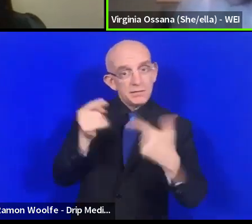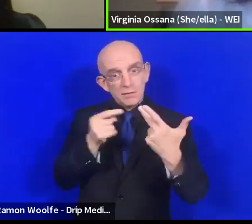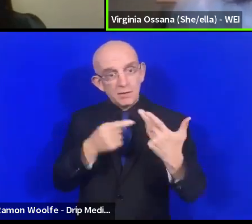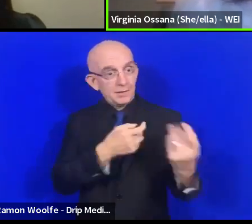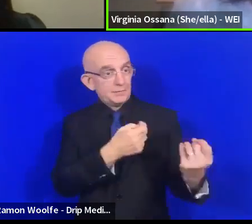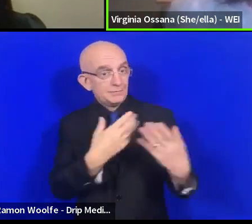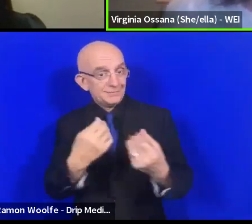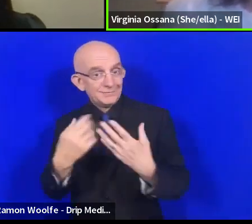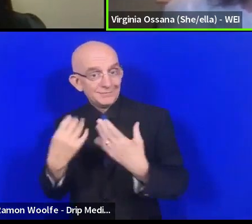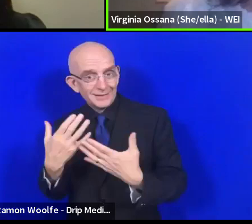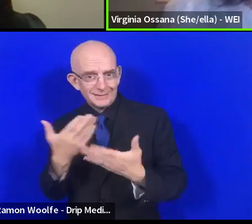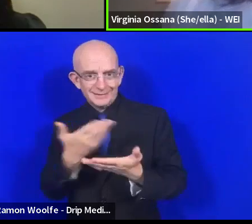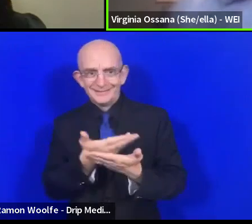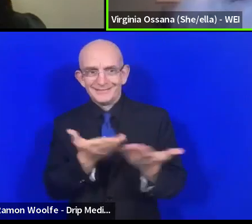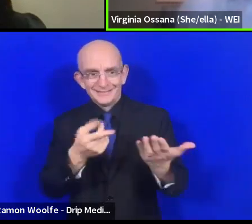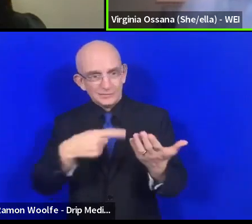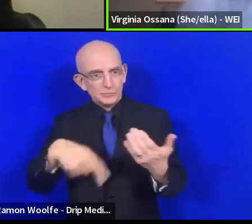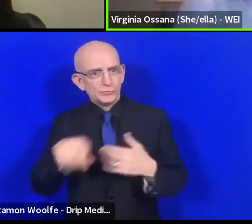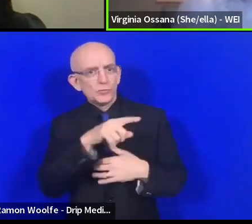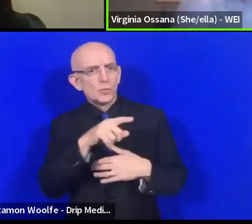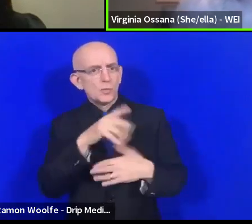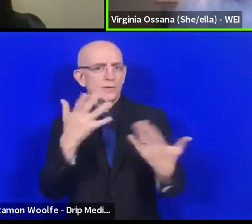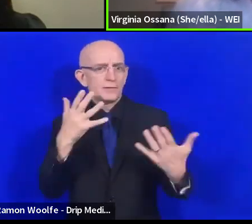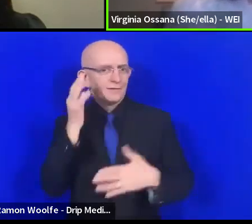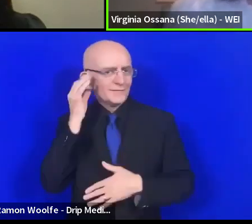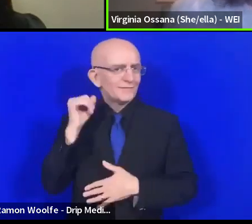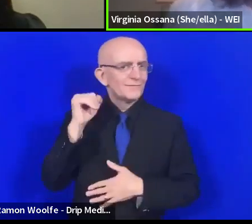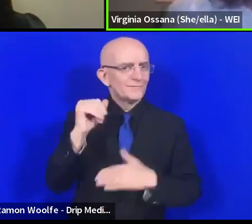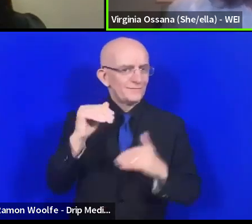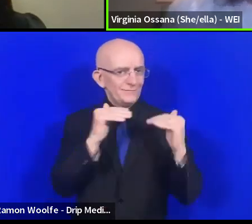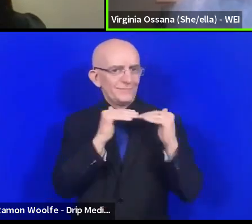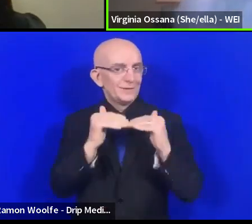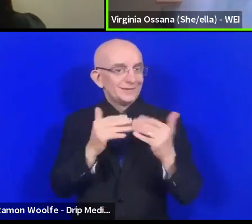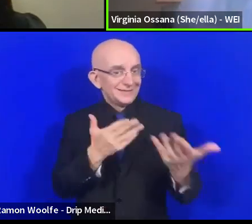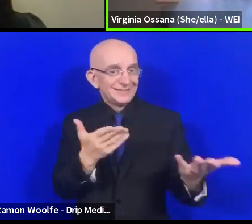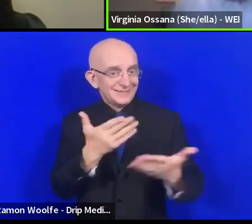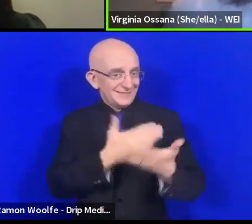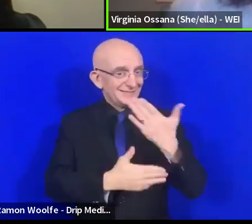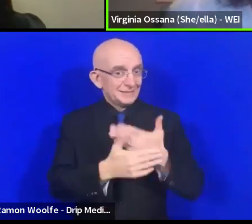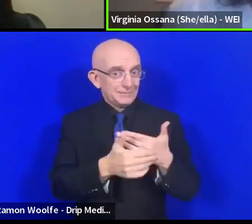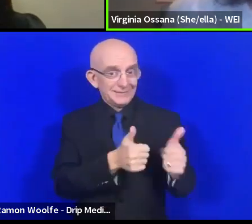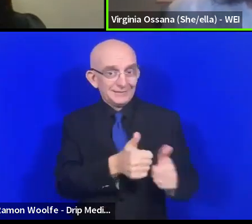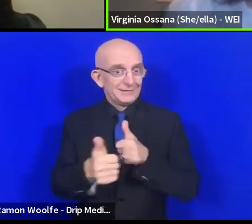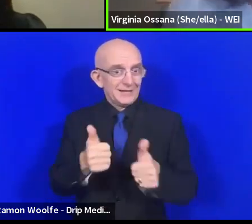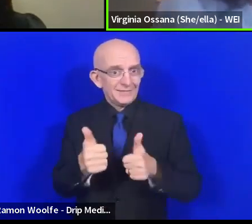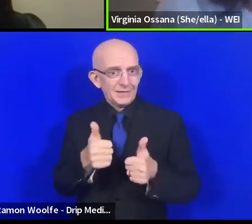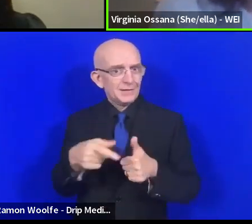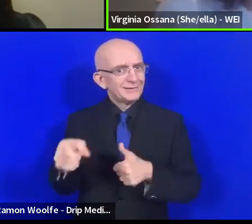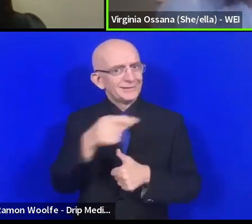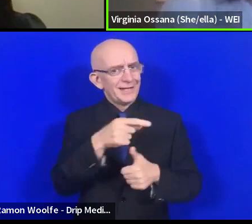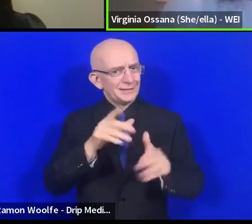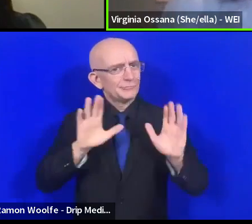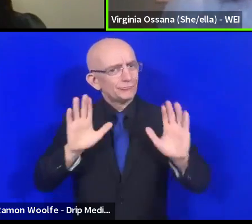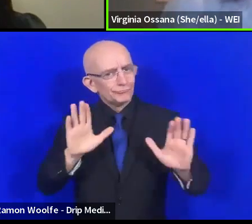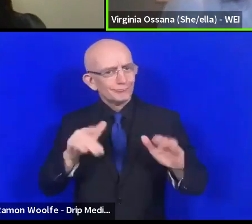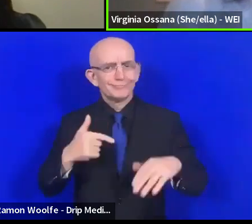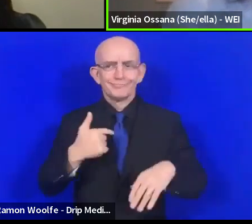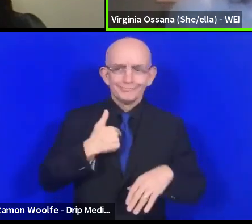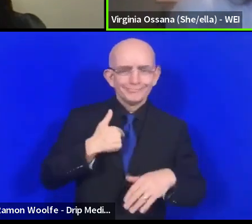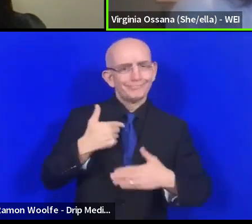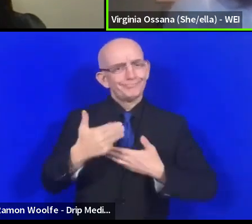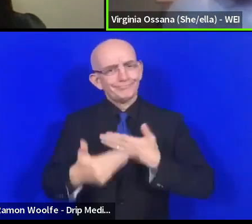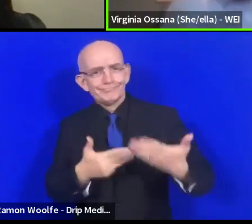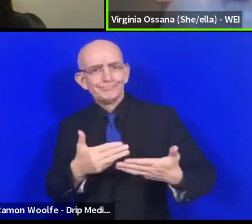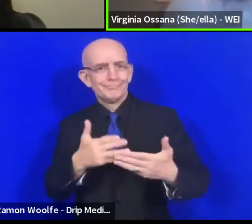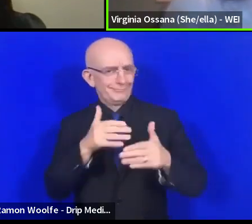that they were navigating the spaces easily, or even if they had a challenge, that they were able